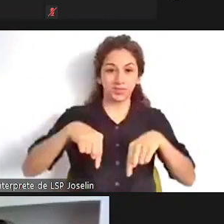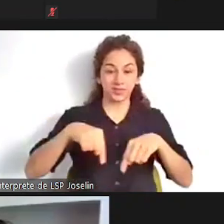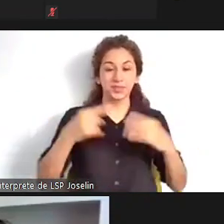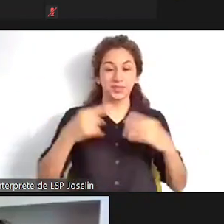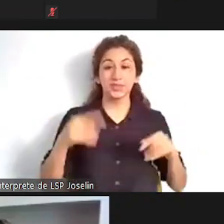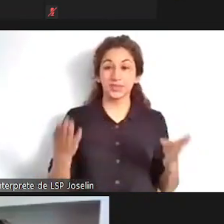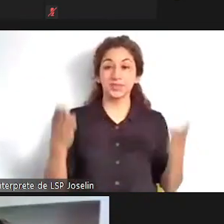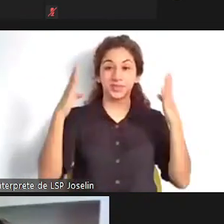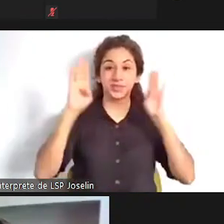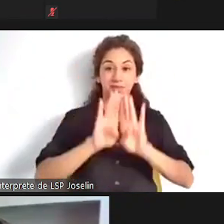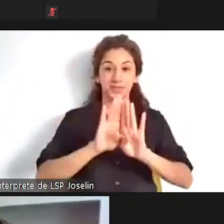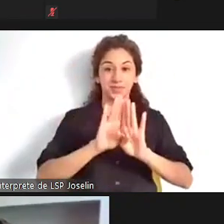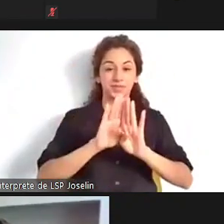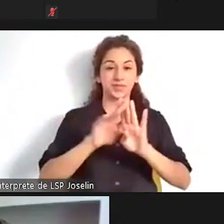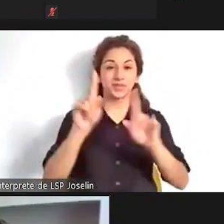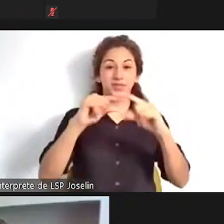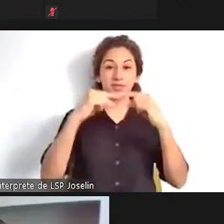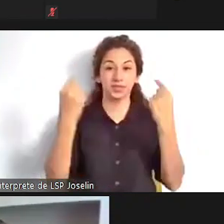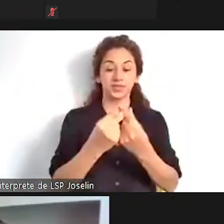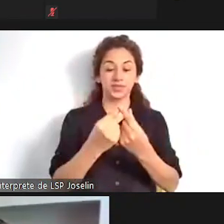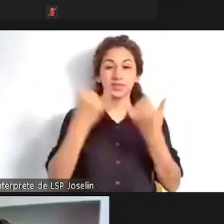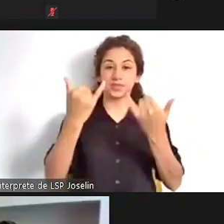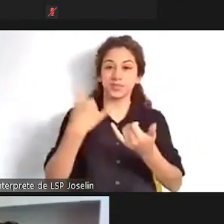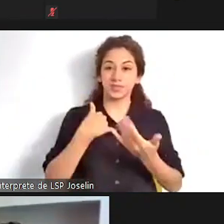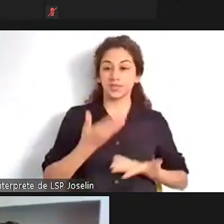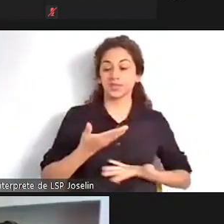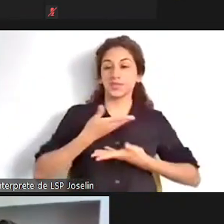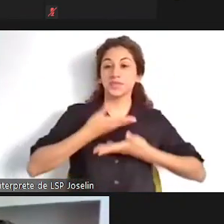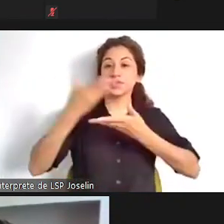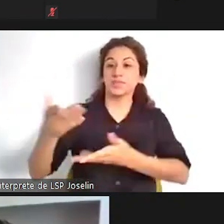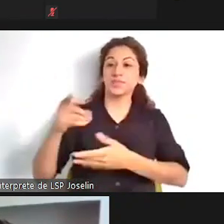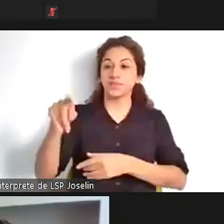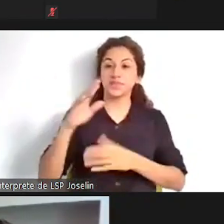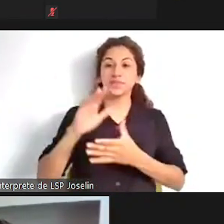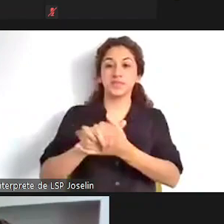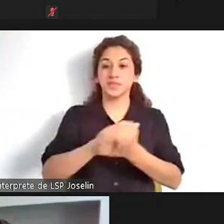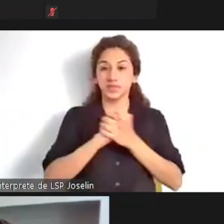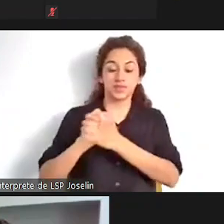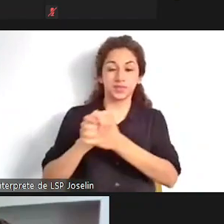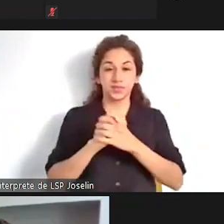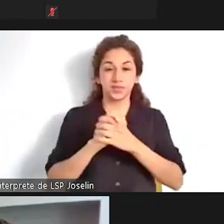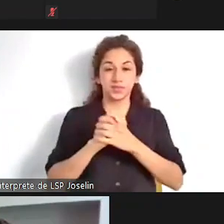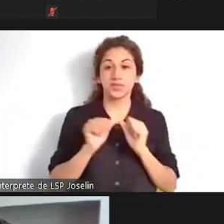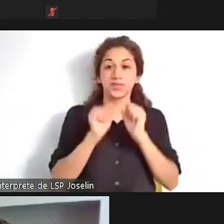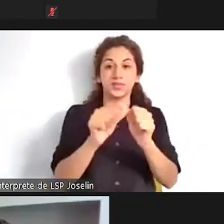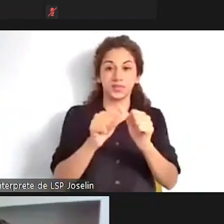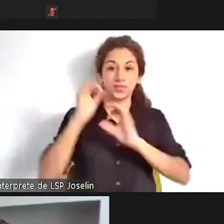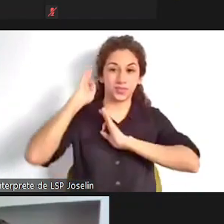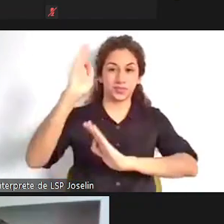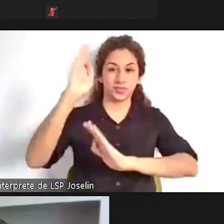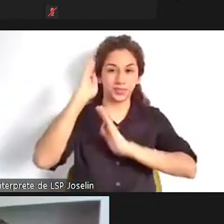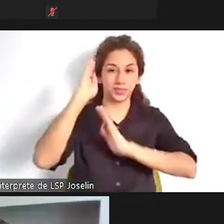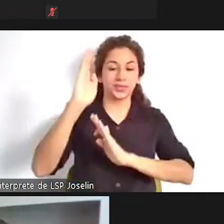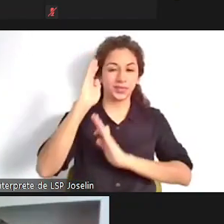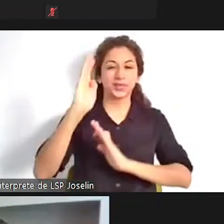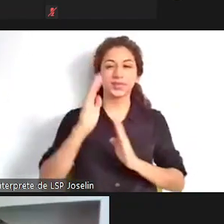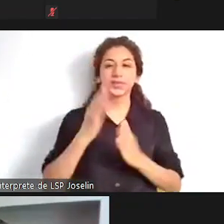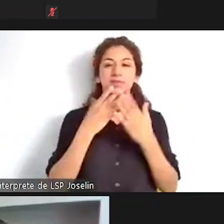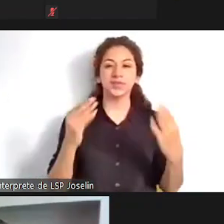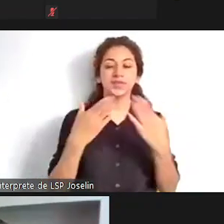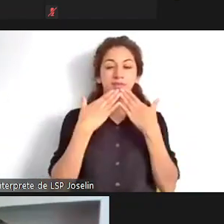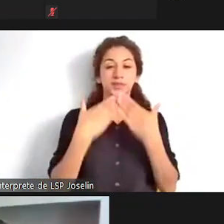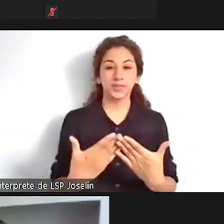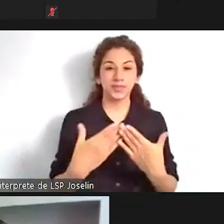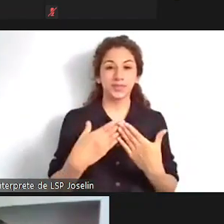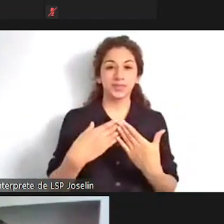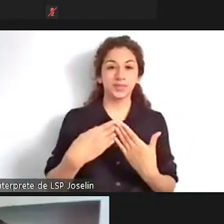today and this is how we're going to close this first panel i am going to hand the floor over to my colleagues we can continue with the next panel thank